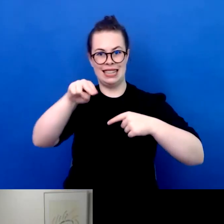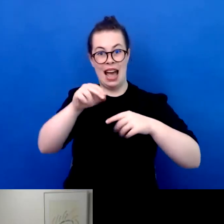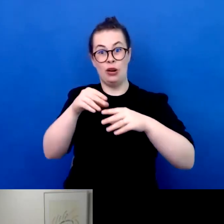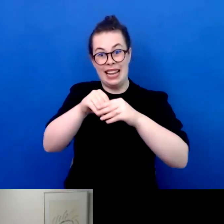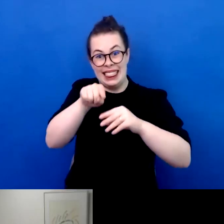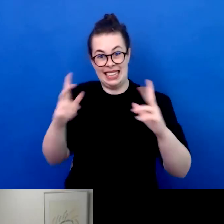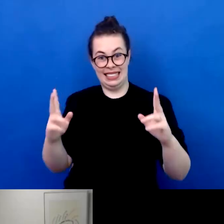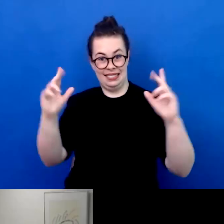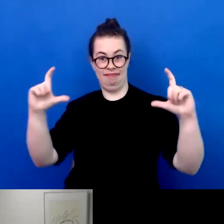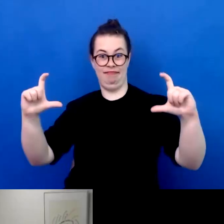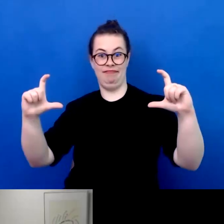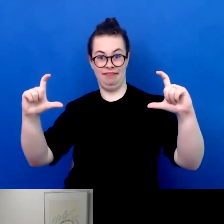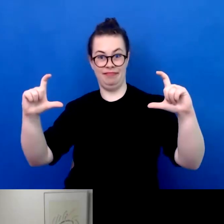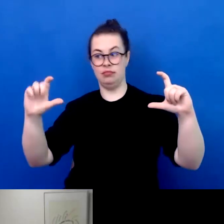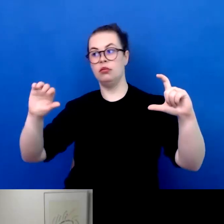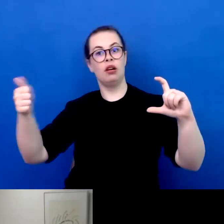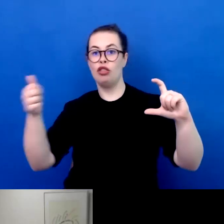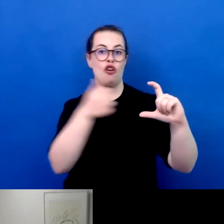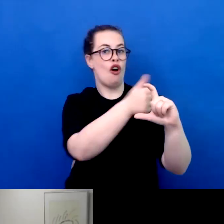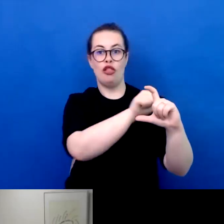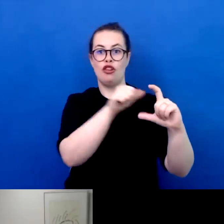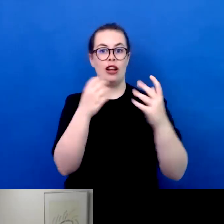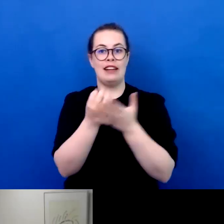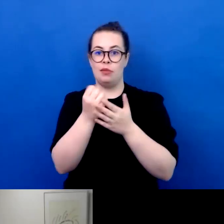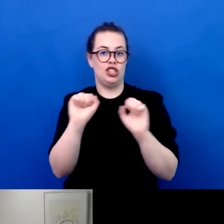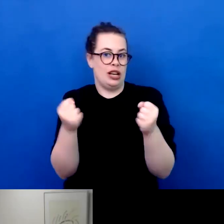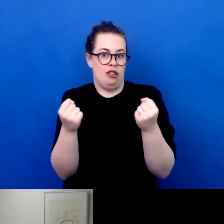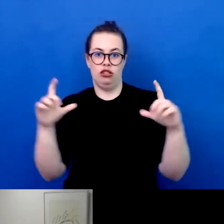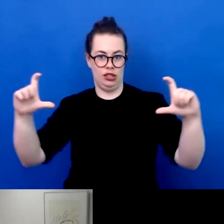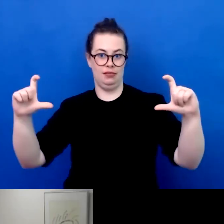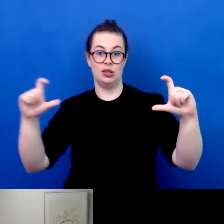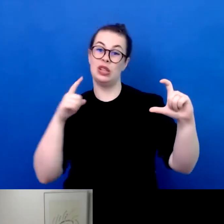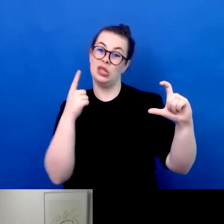This is, of course, one possible explanation. And we have to look